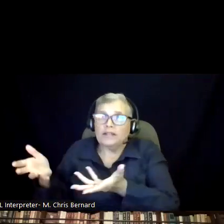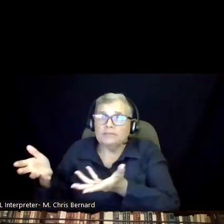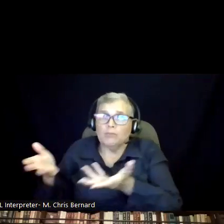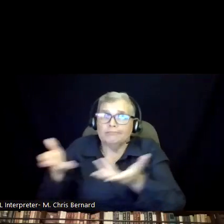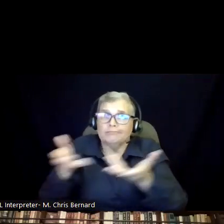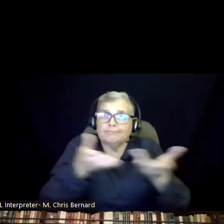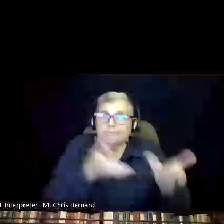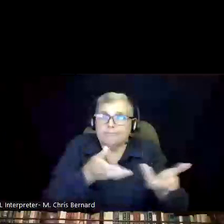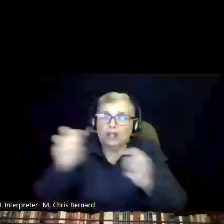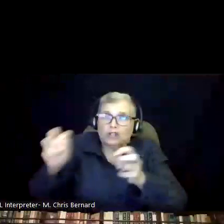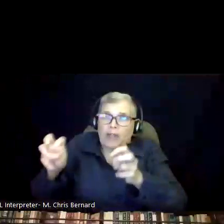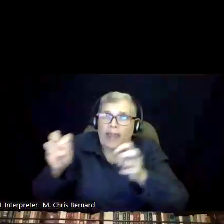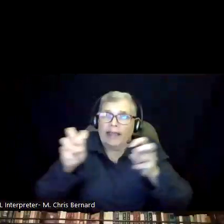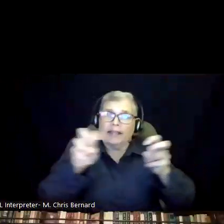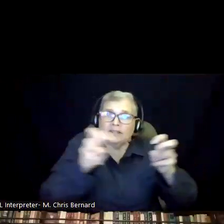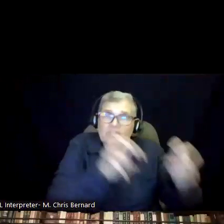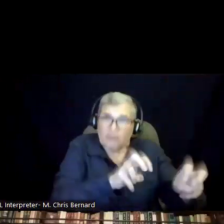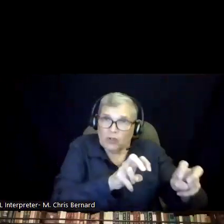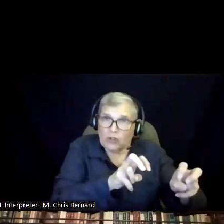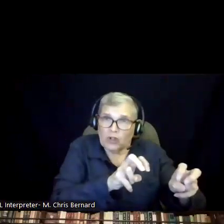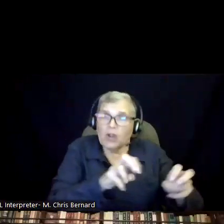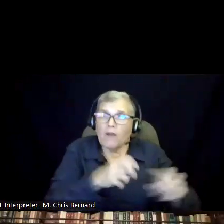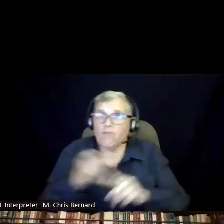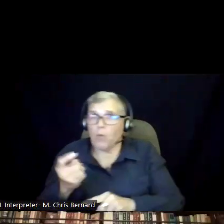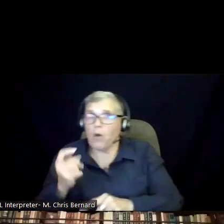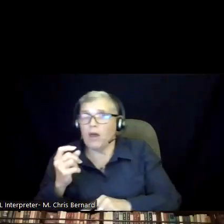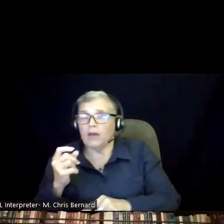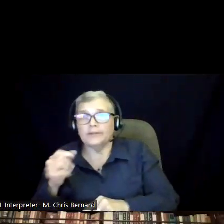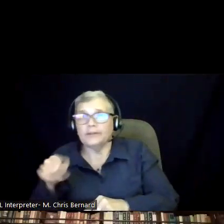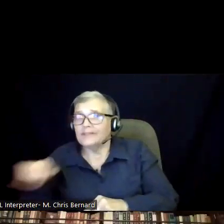translocation, or in ensuring that